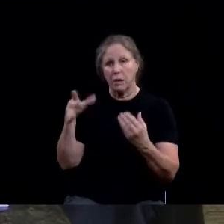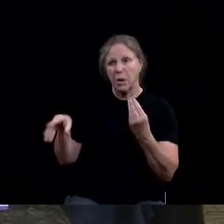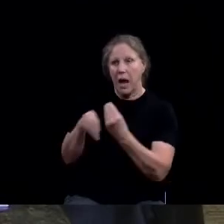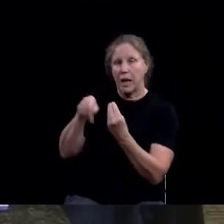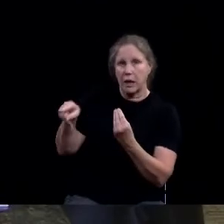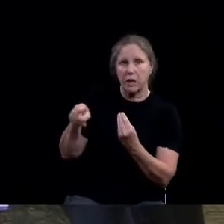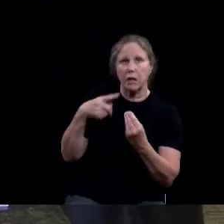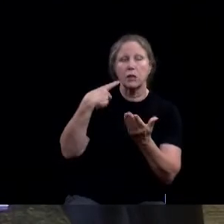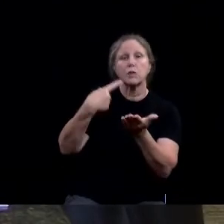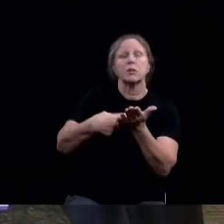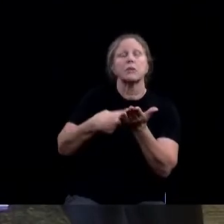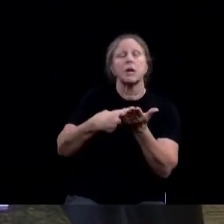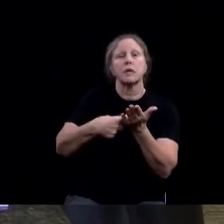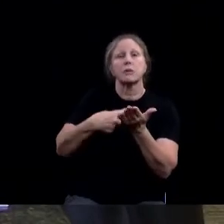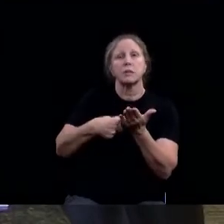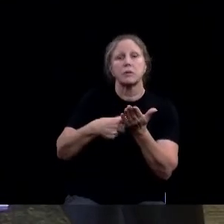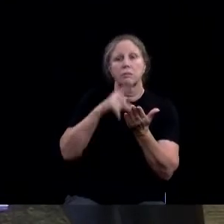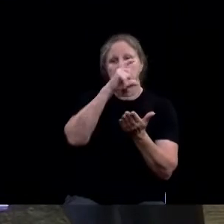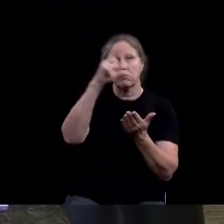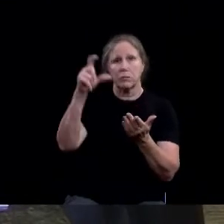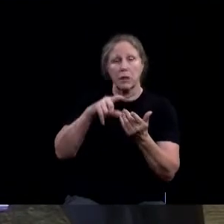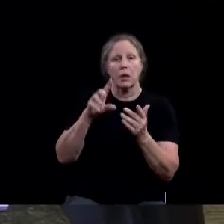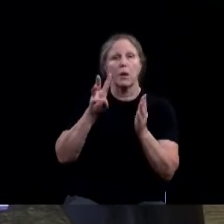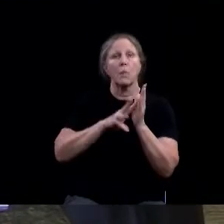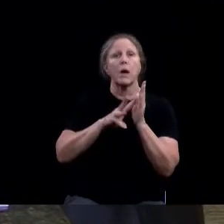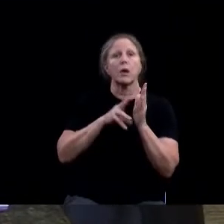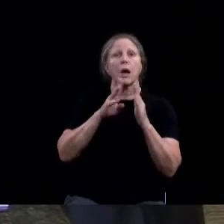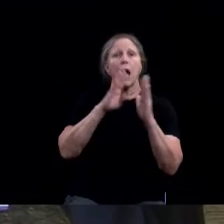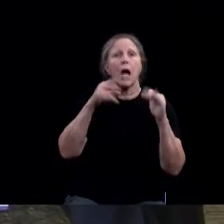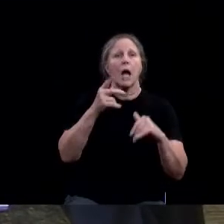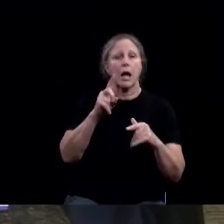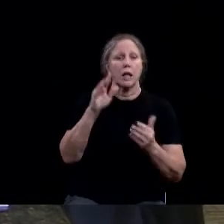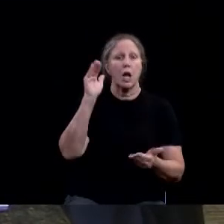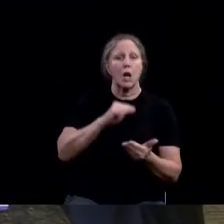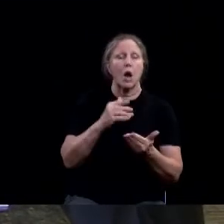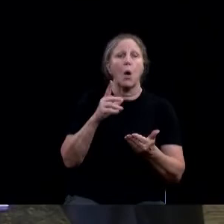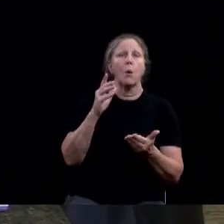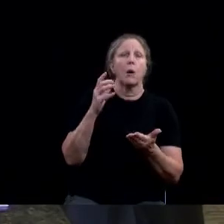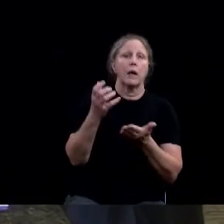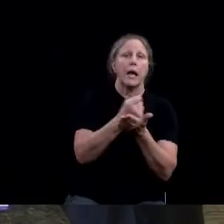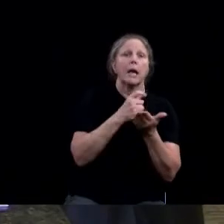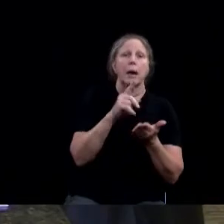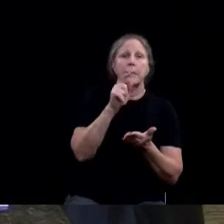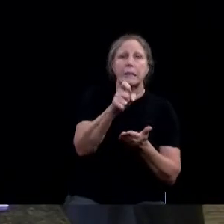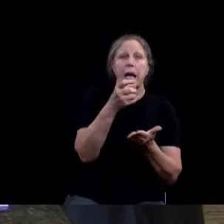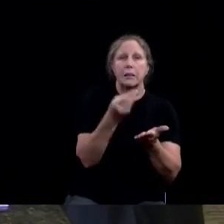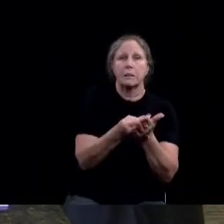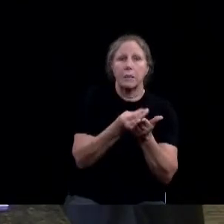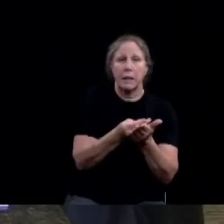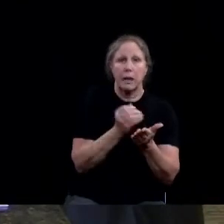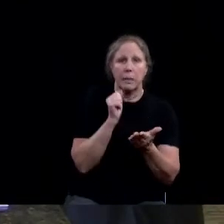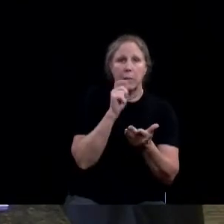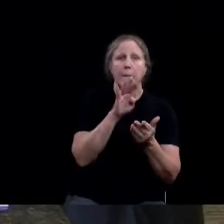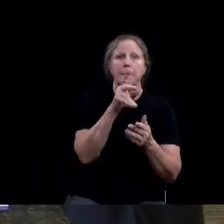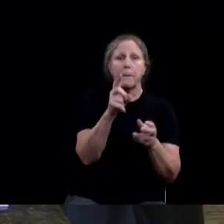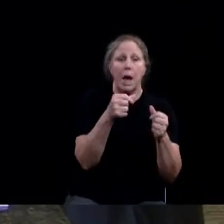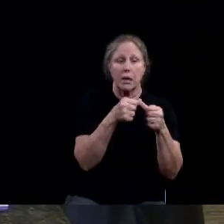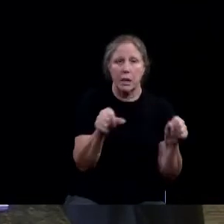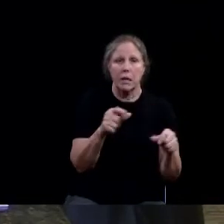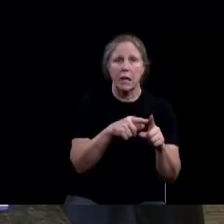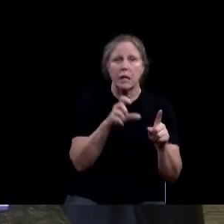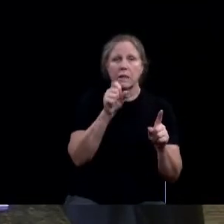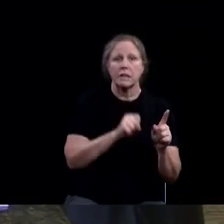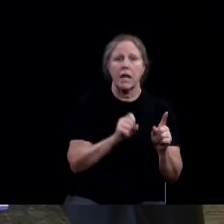Authority's low-income housing tax credit program bond issuance at South Terrace. And this is a follow-up to